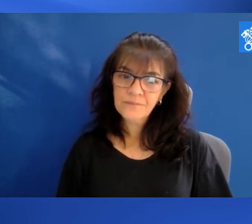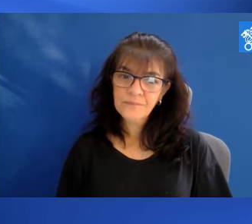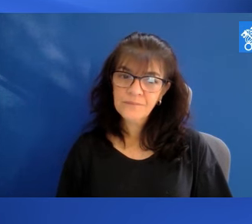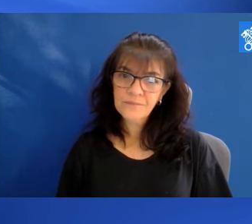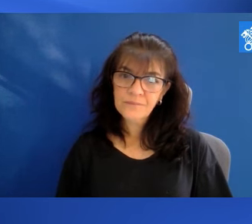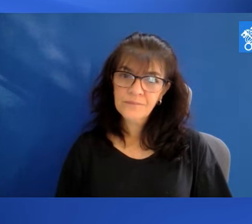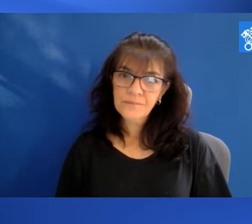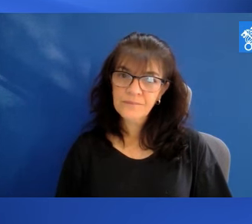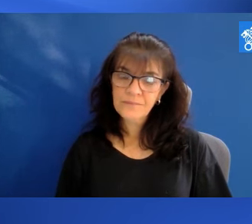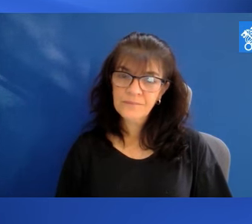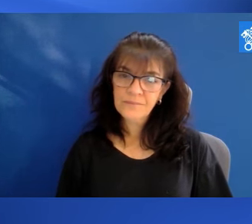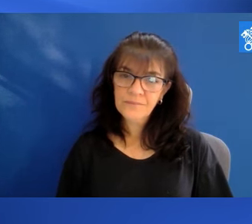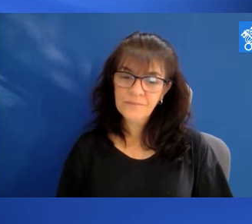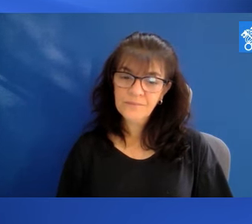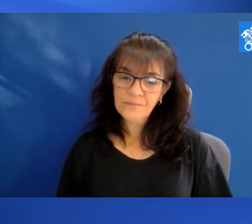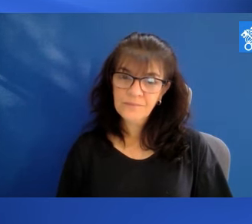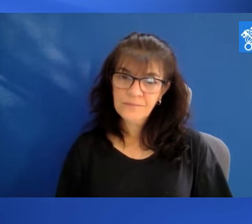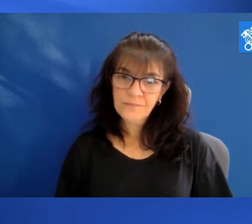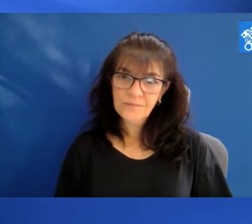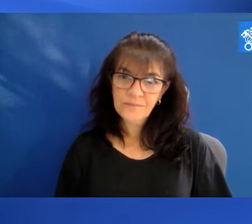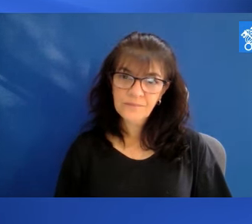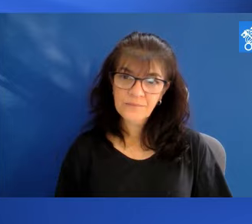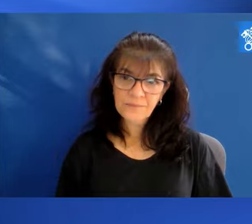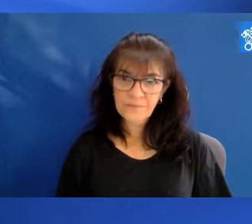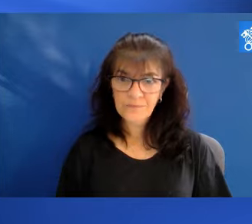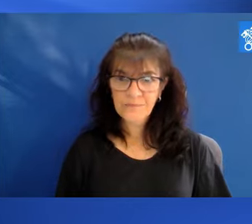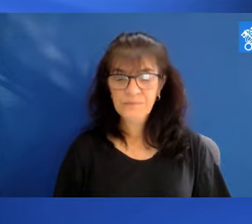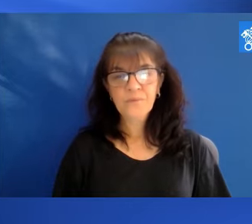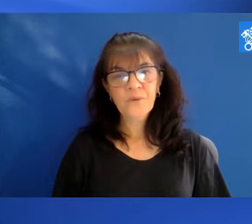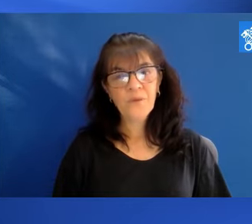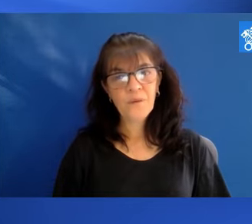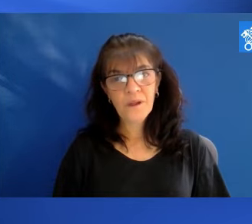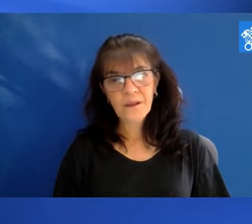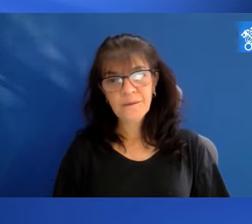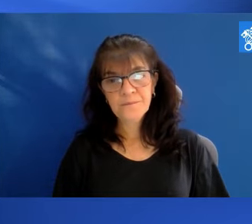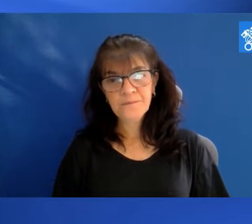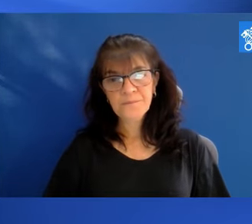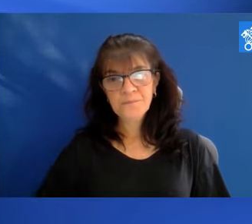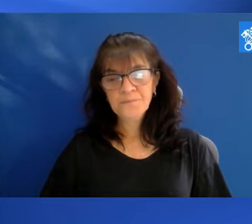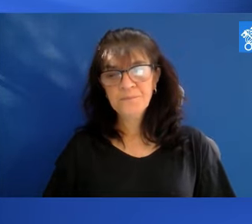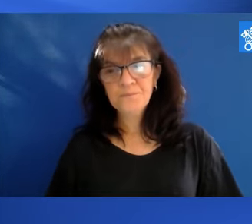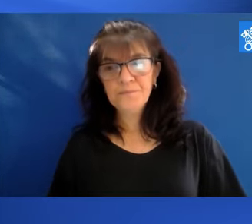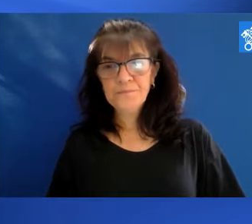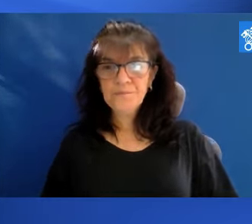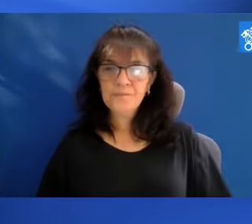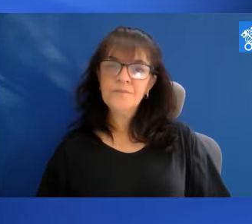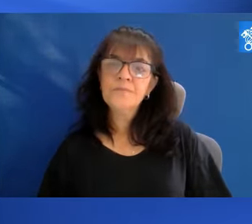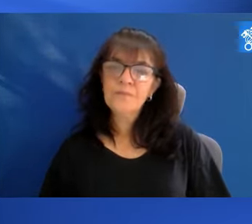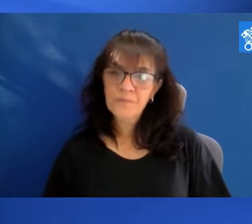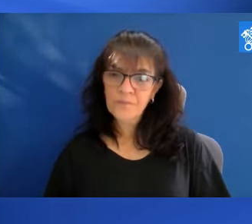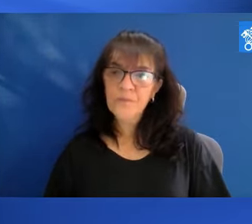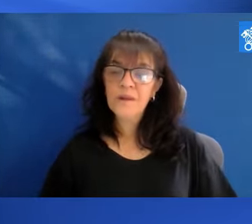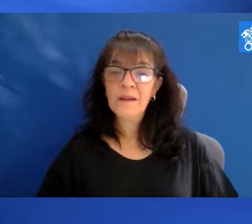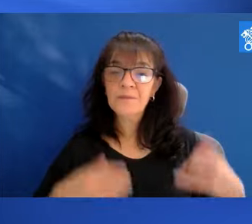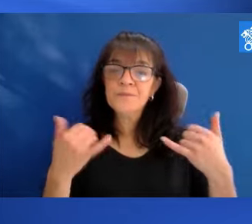figli. Perseveriamo nella preghiera con la nostra madre. Dio vi benedica. Eis a tradução de